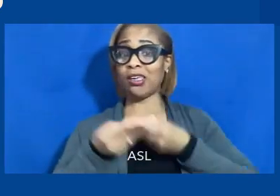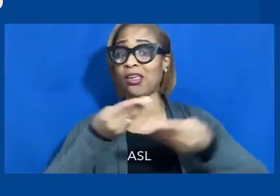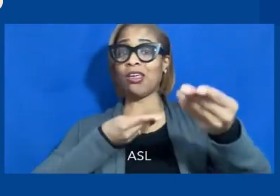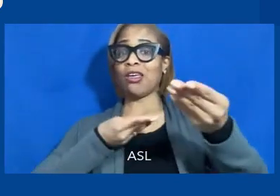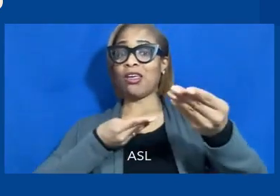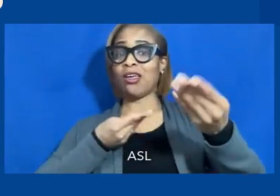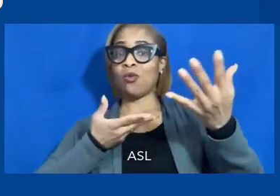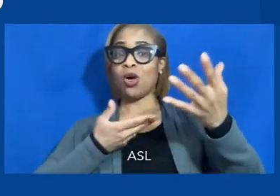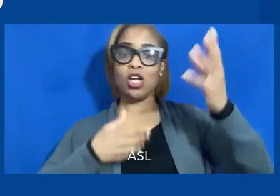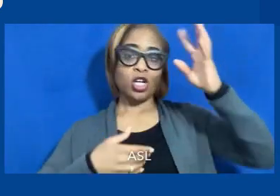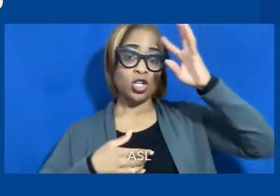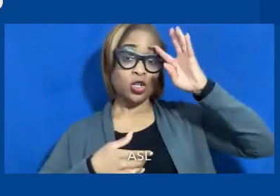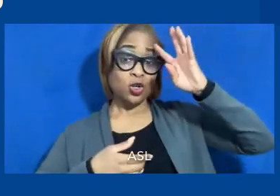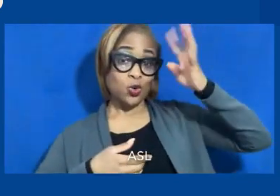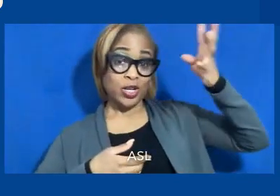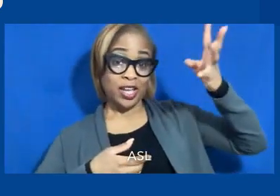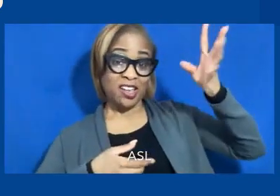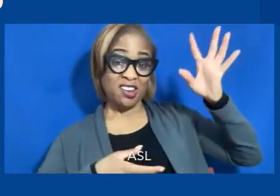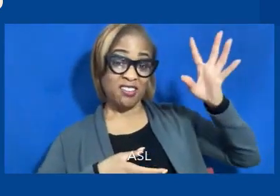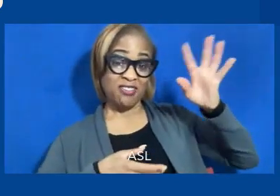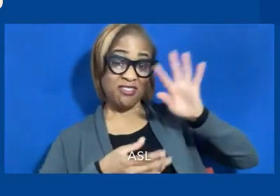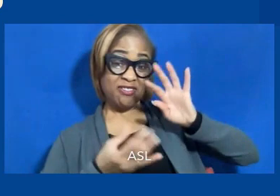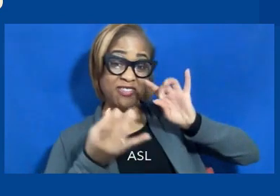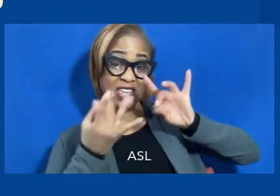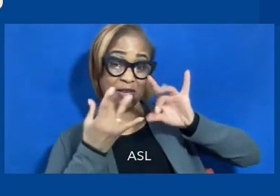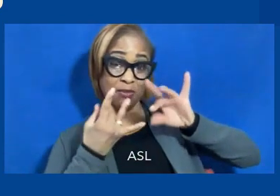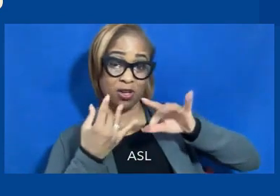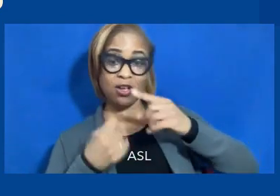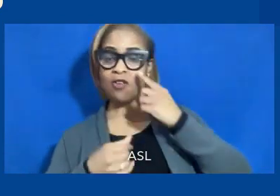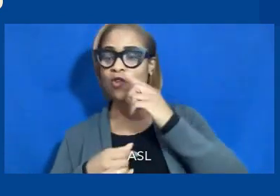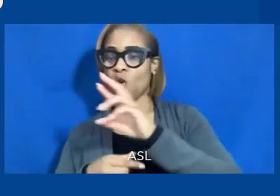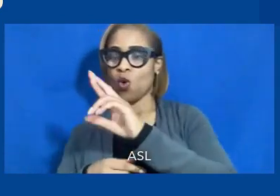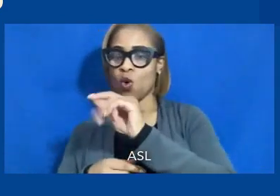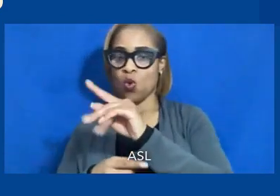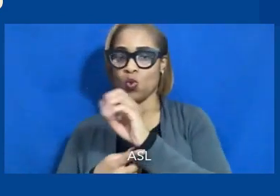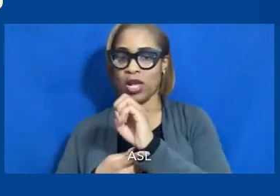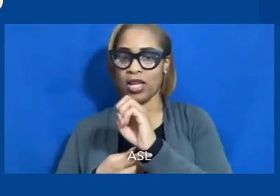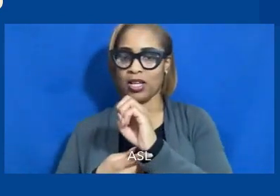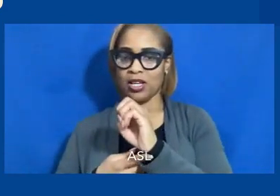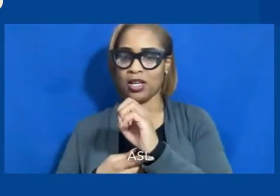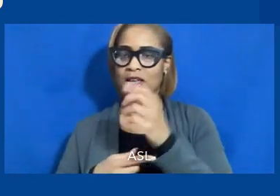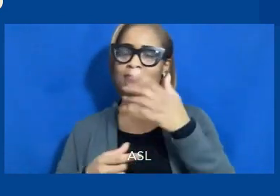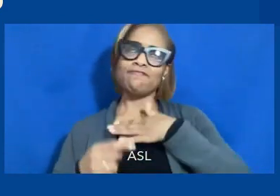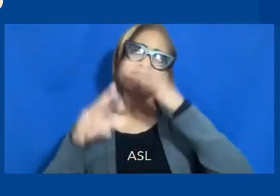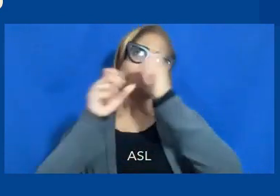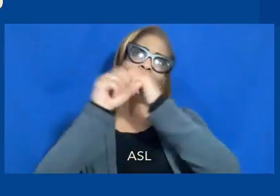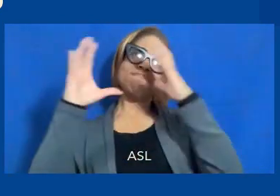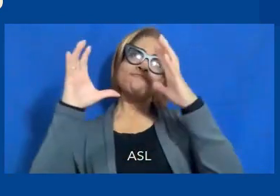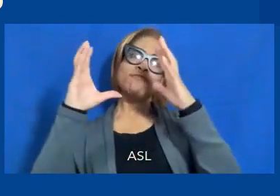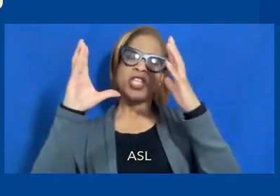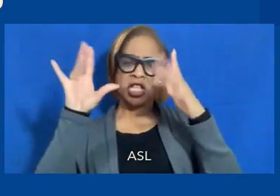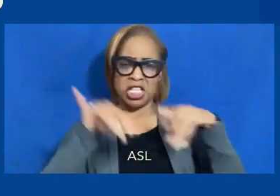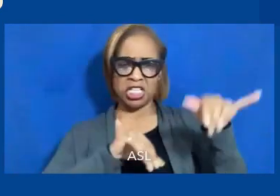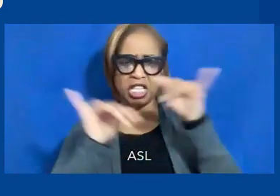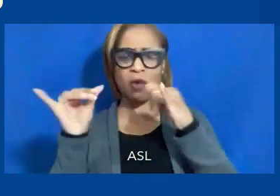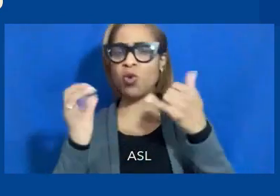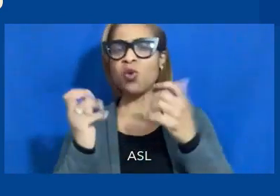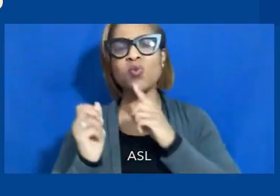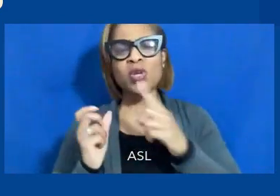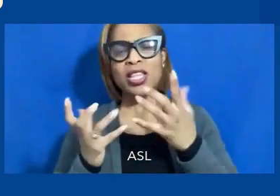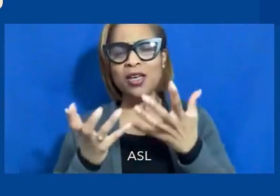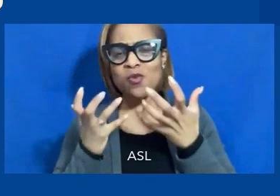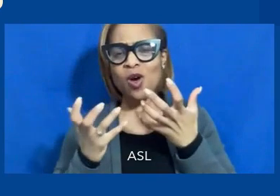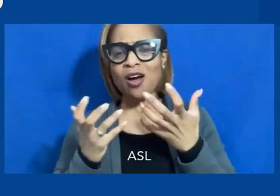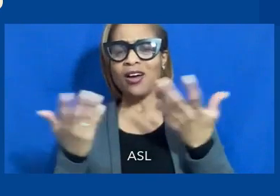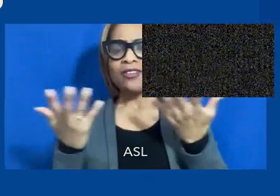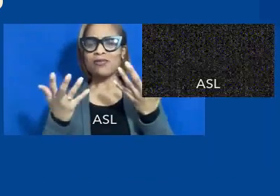creative input for a rate. I mean, what we dream of is probably all the same. We want so desperately to